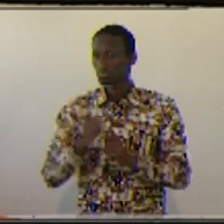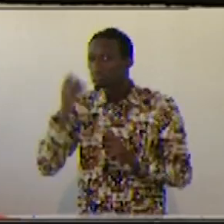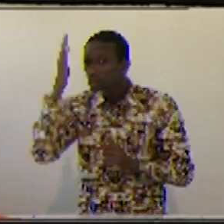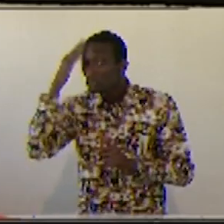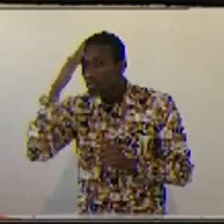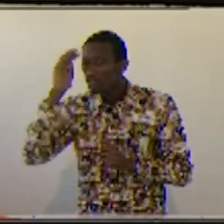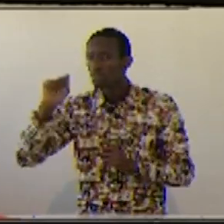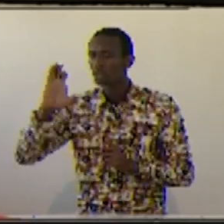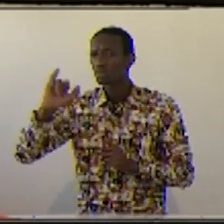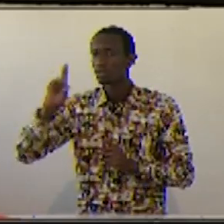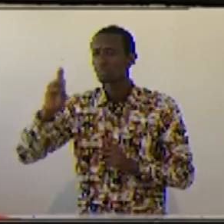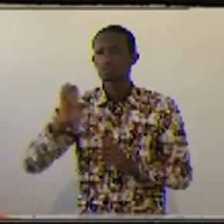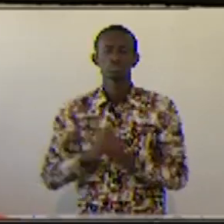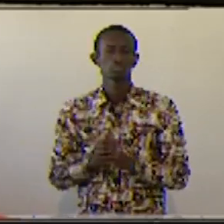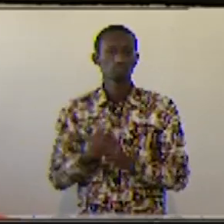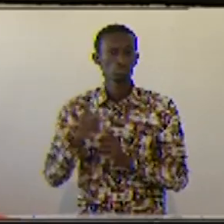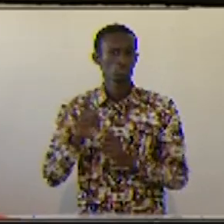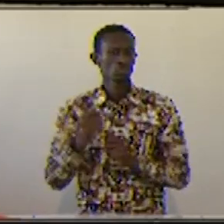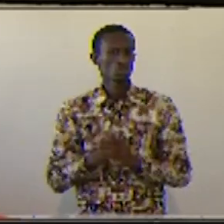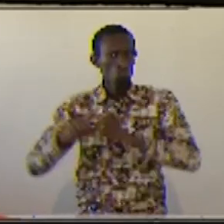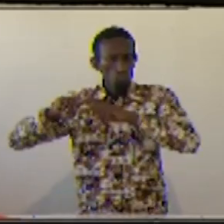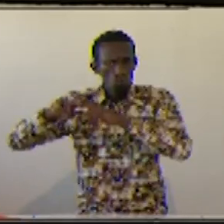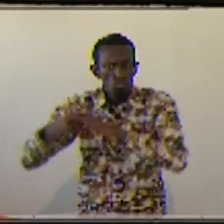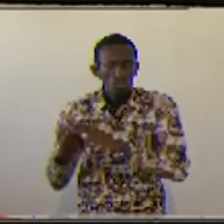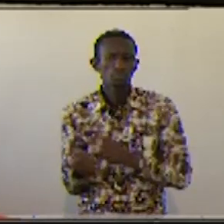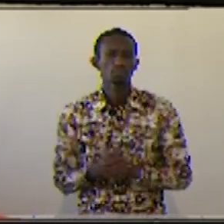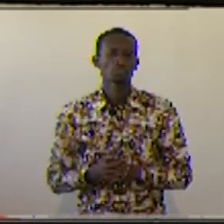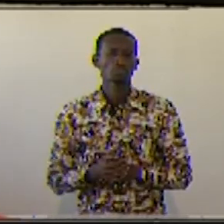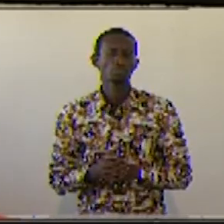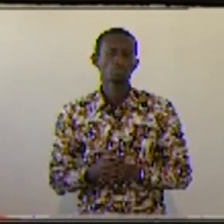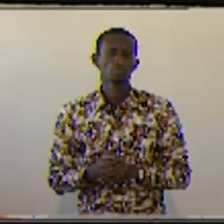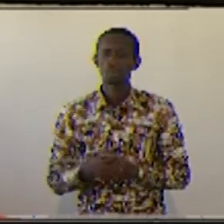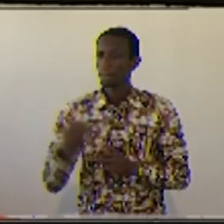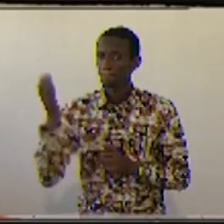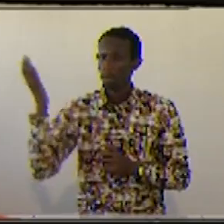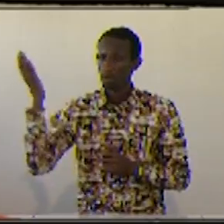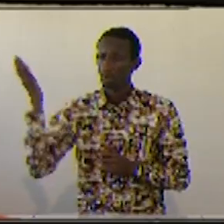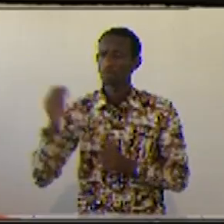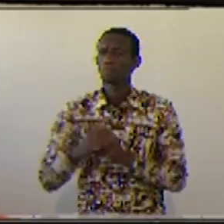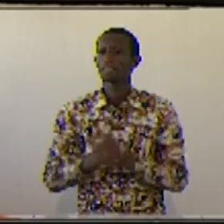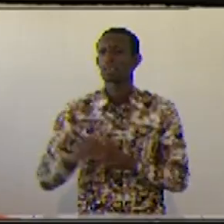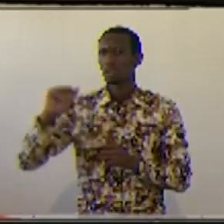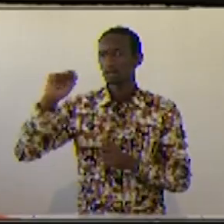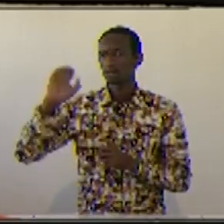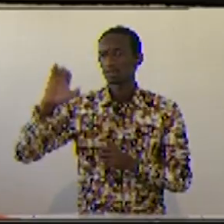And here we are starting with an acid and an active metal. Think about